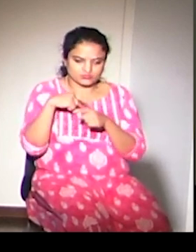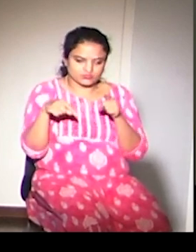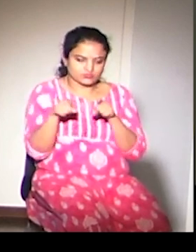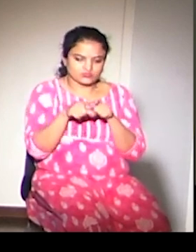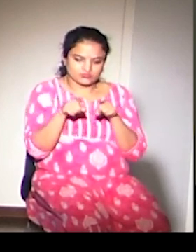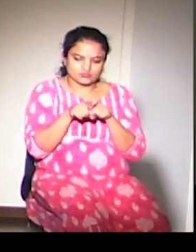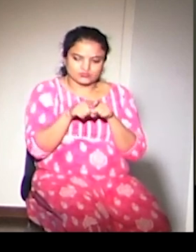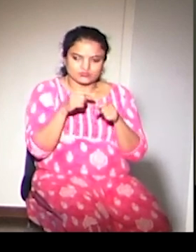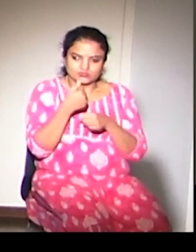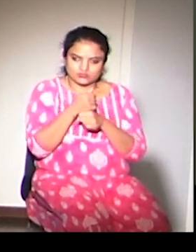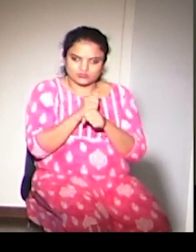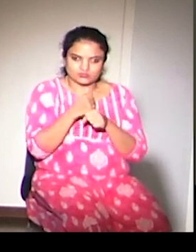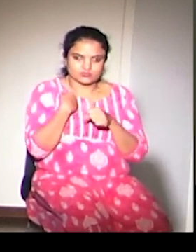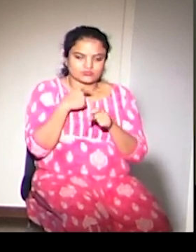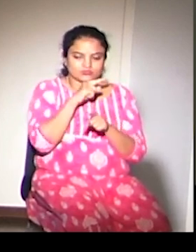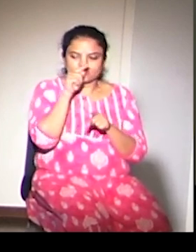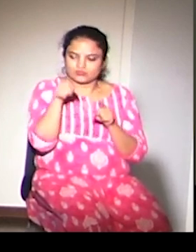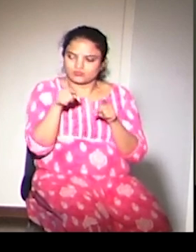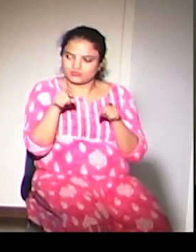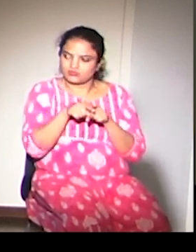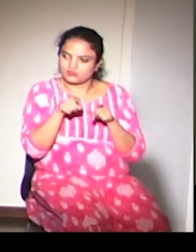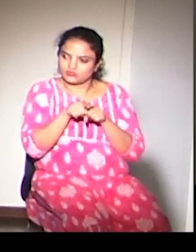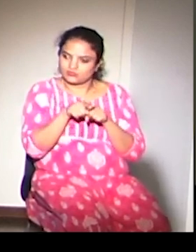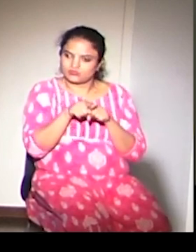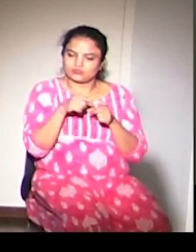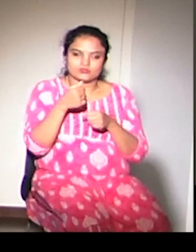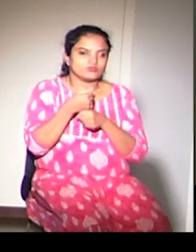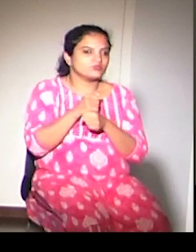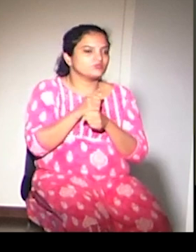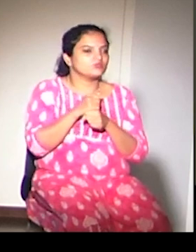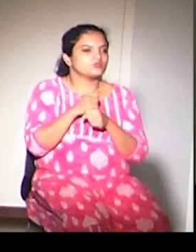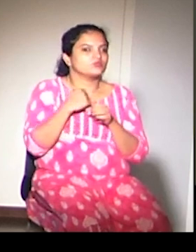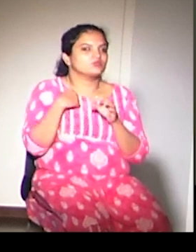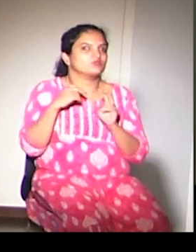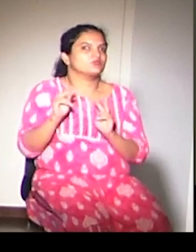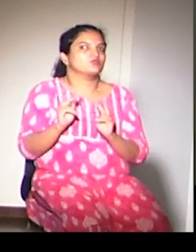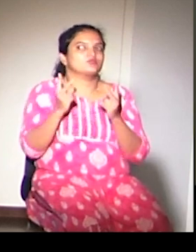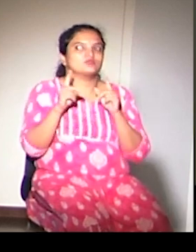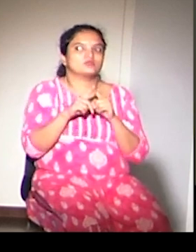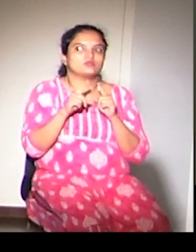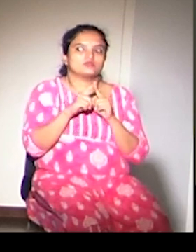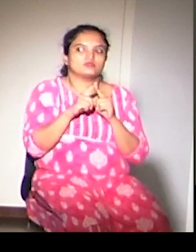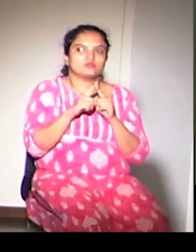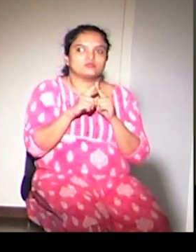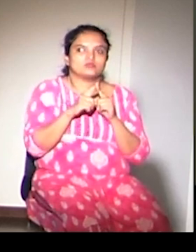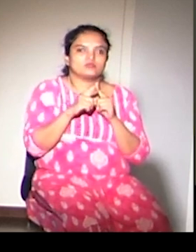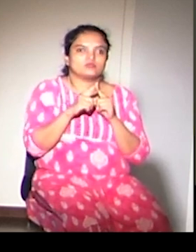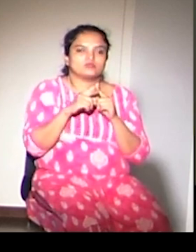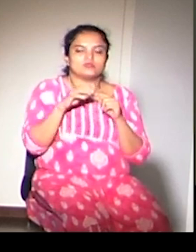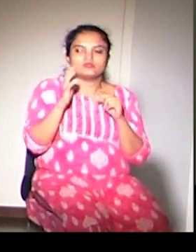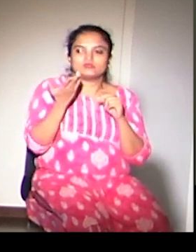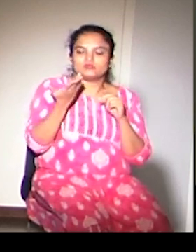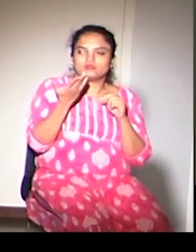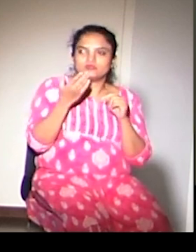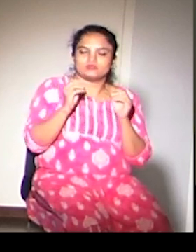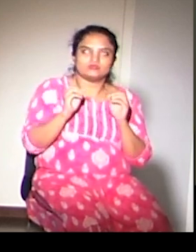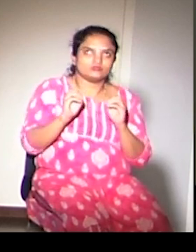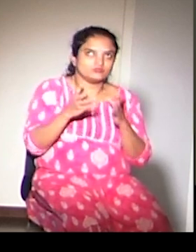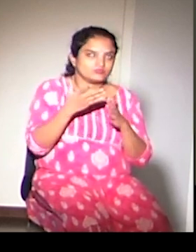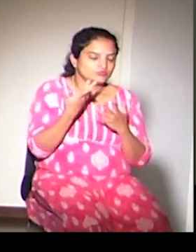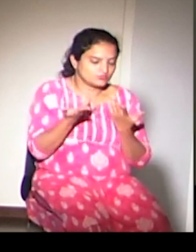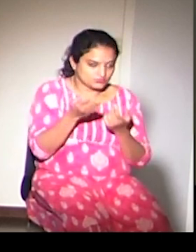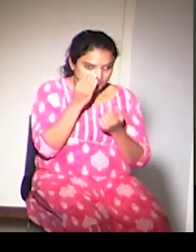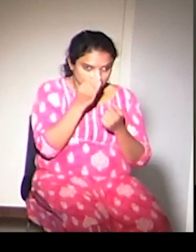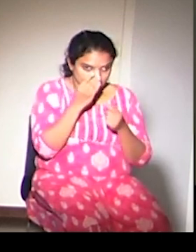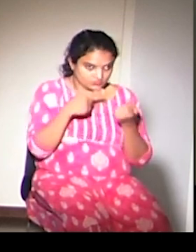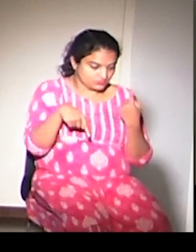evidence that glazing pottery existed well before the arrival of Islam, but it was